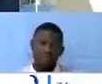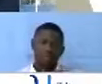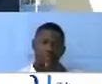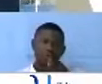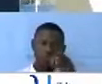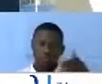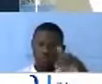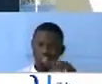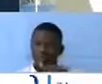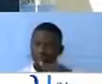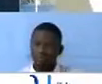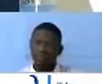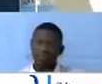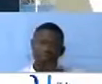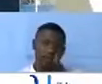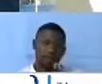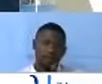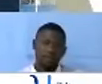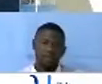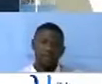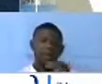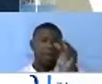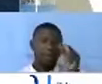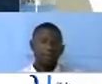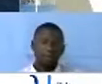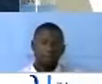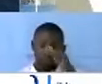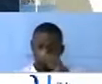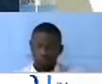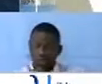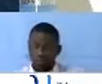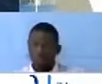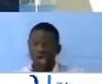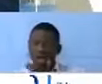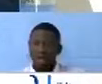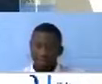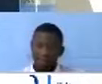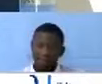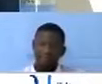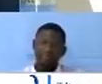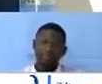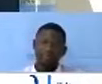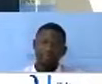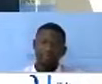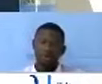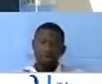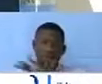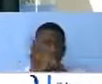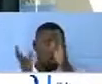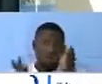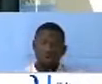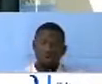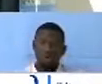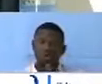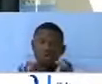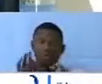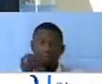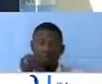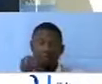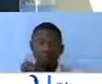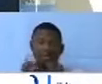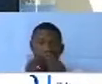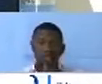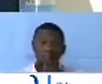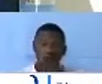get involved. Yow nga bokka ci. The person is tortured. Borom ñu do ko ni ci tal ko. All the victims mention you as